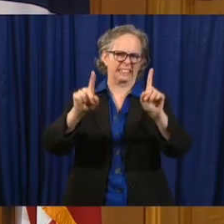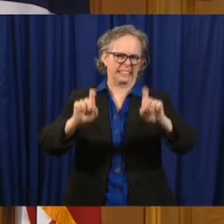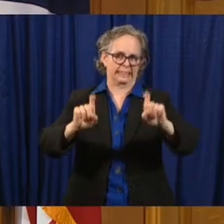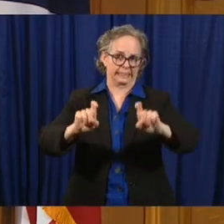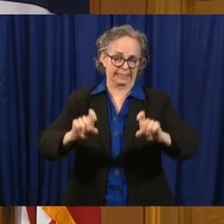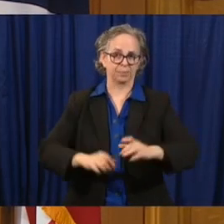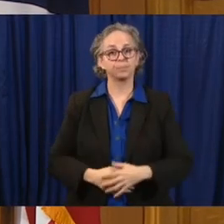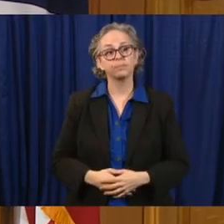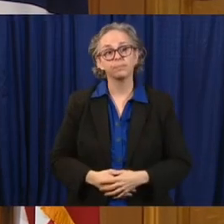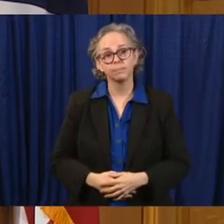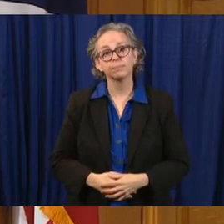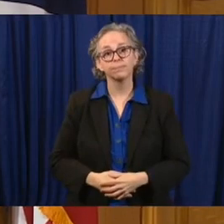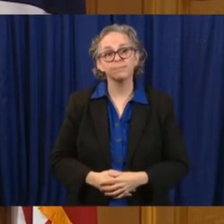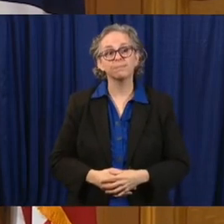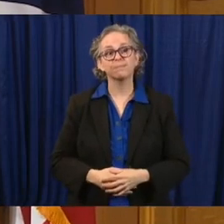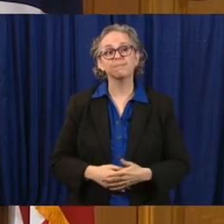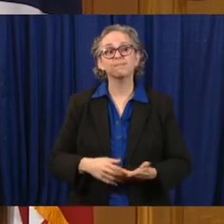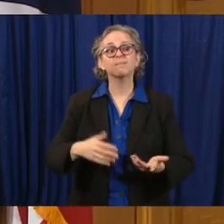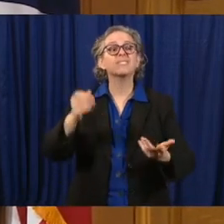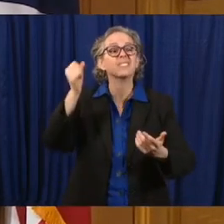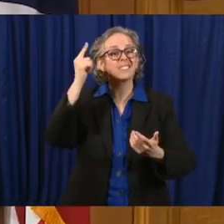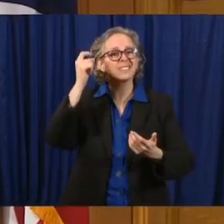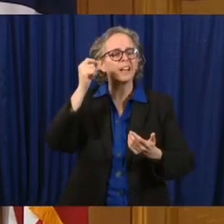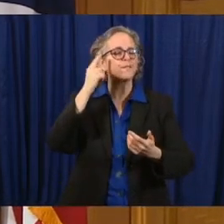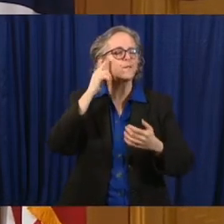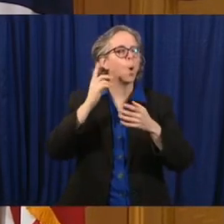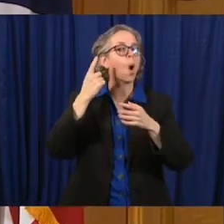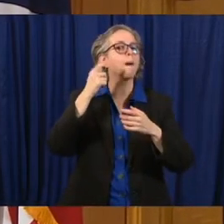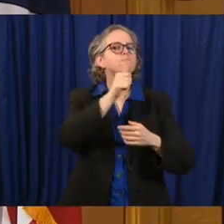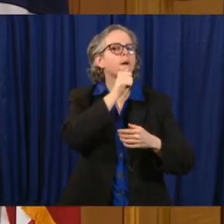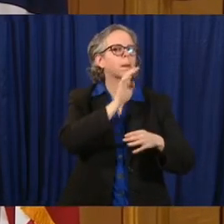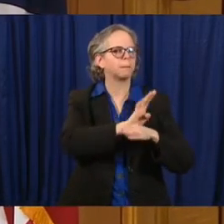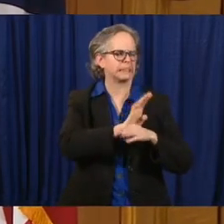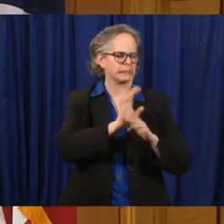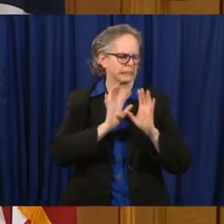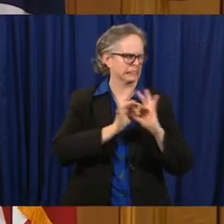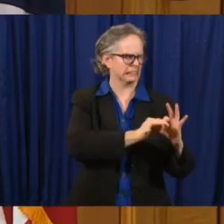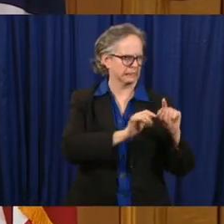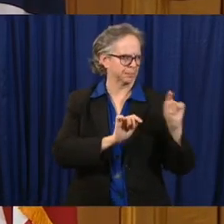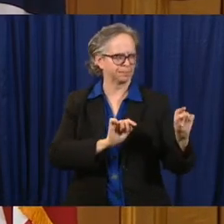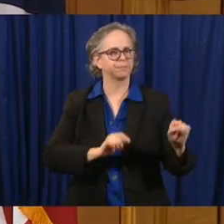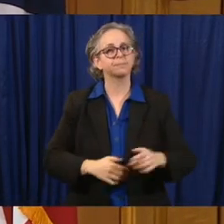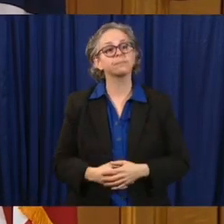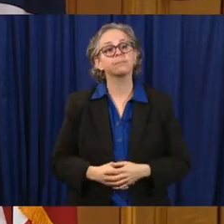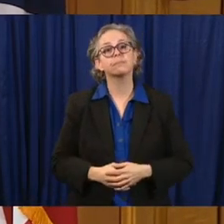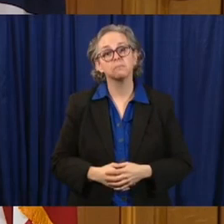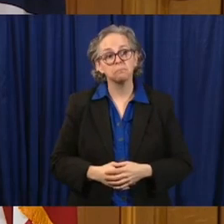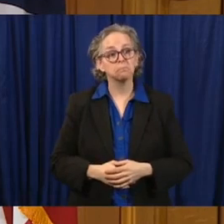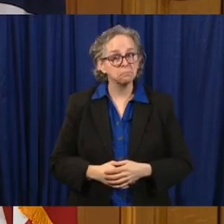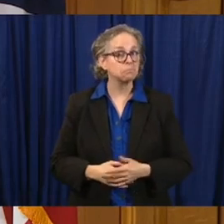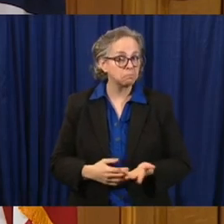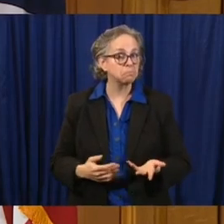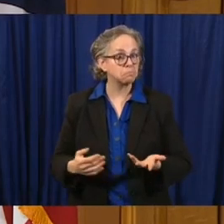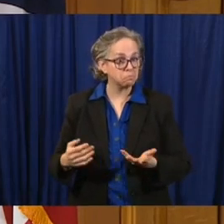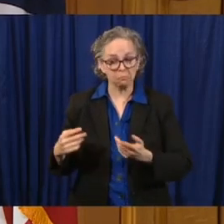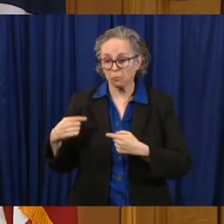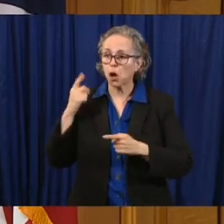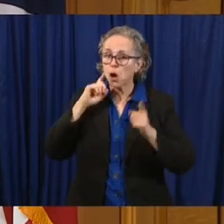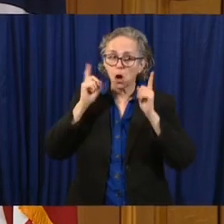private sector. We've heard that a number of companies in Ohio are purchasing